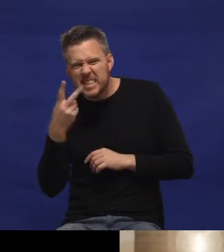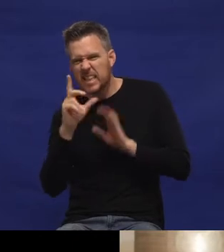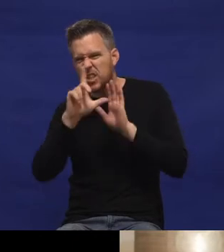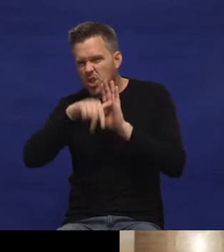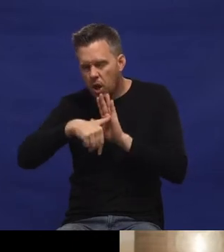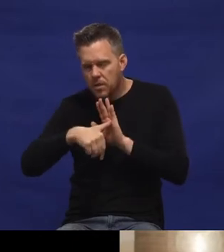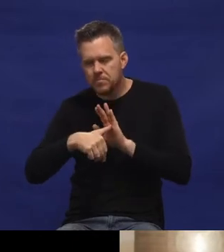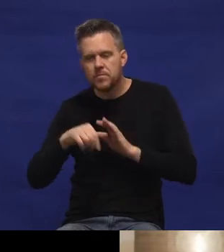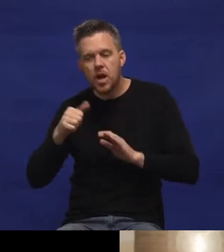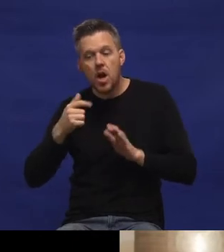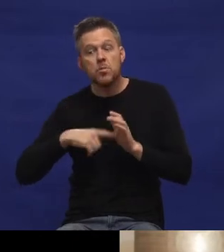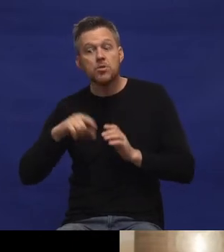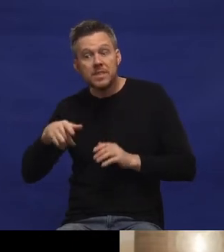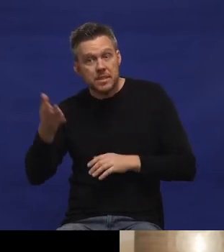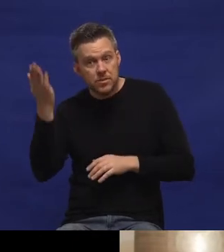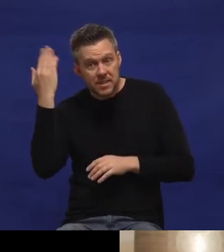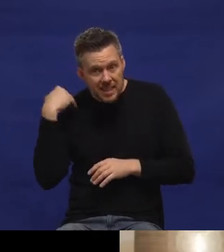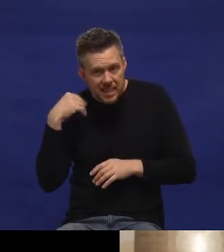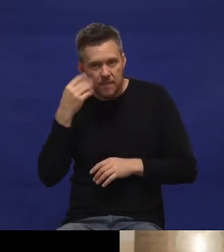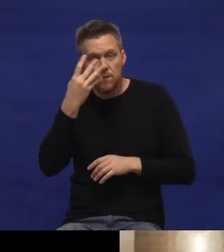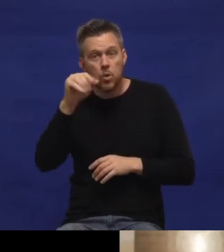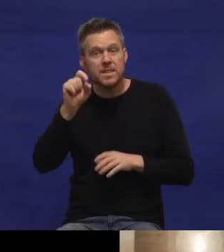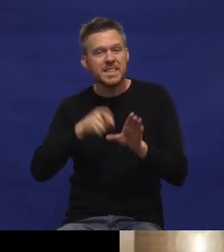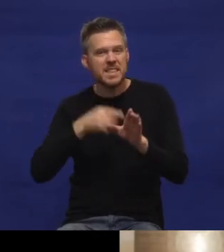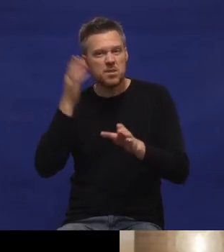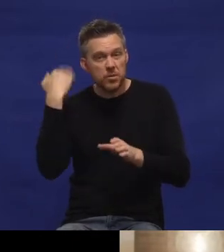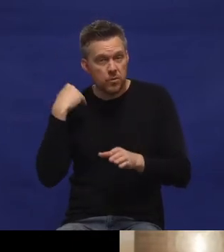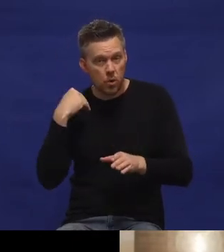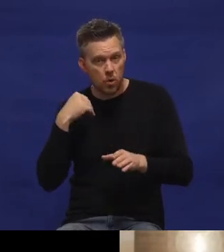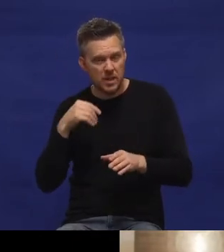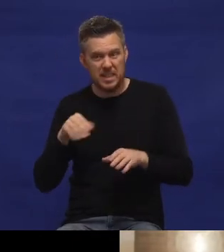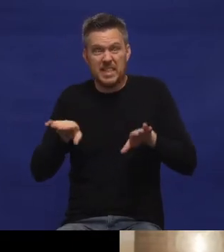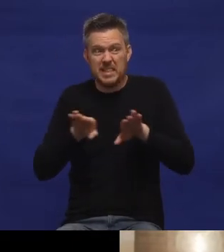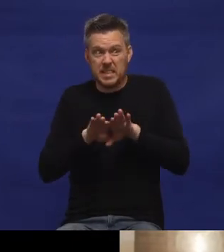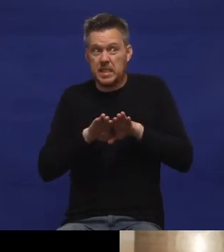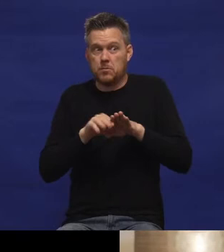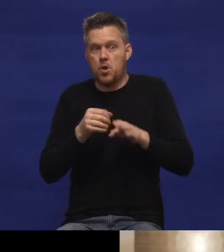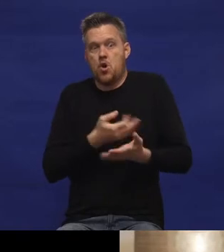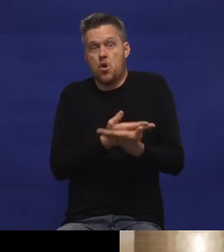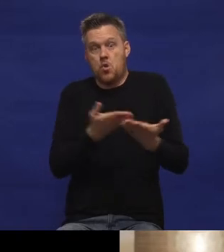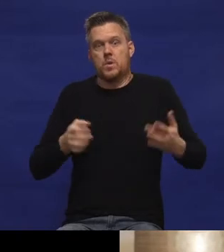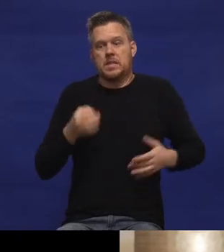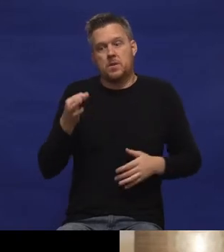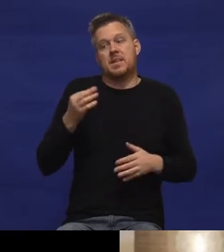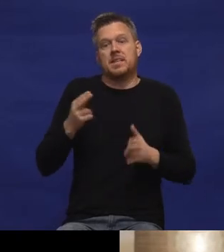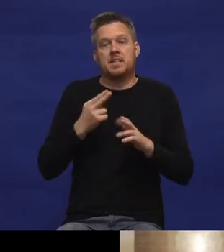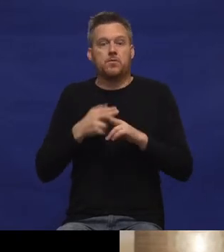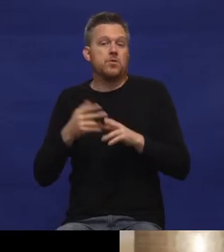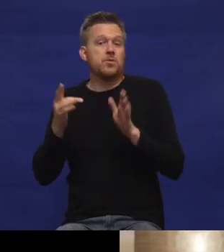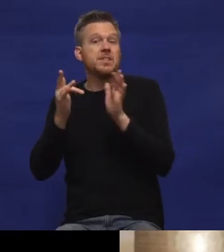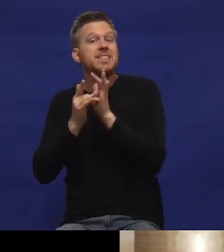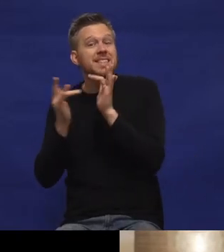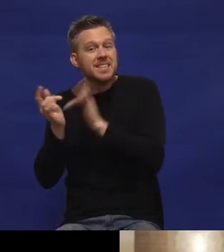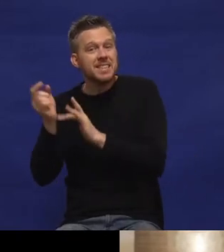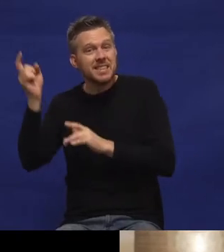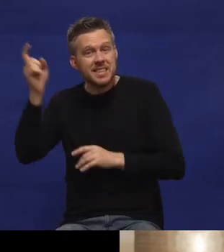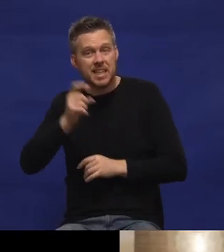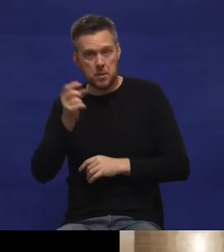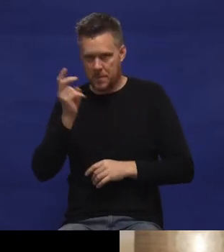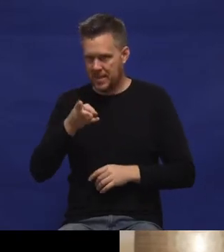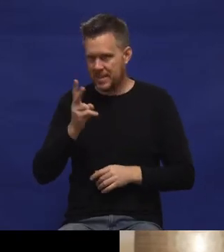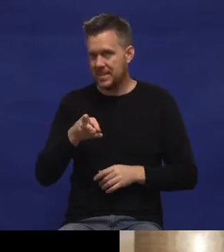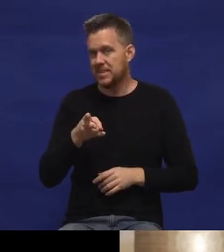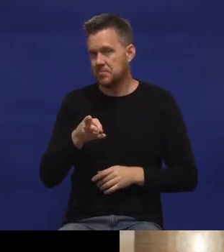12 spies that spied out the land. In the same way, Jesus, we are awaiting his second coming because he too was here